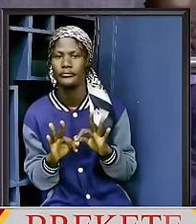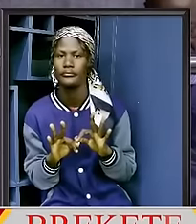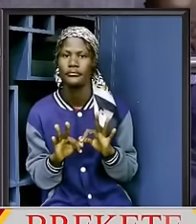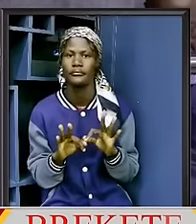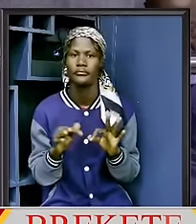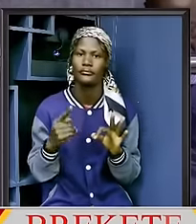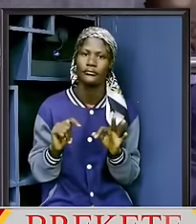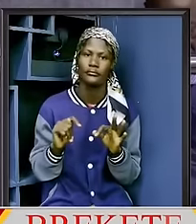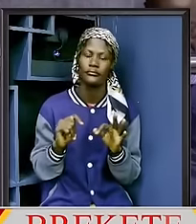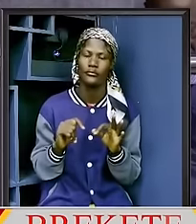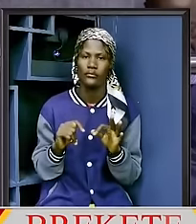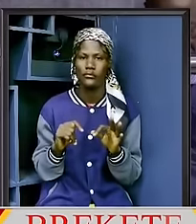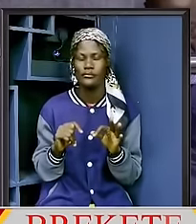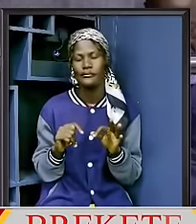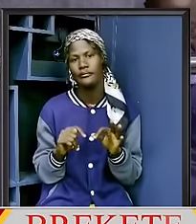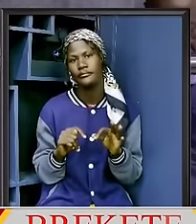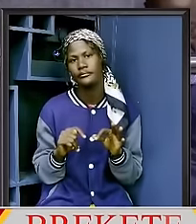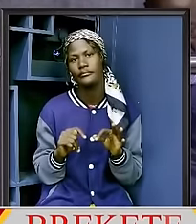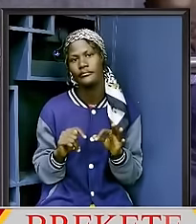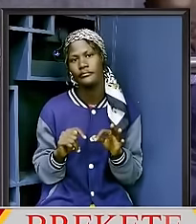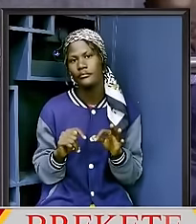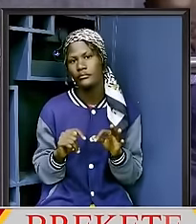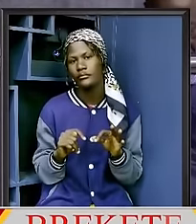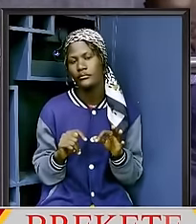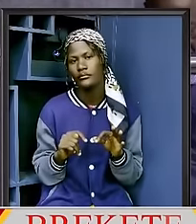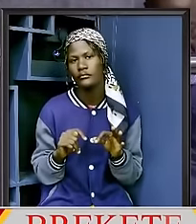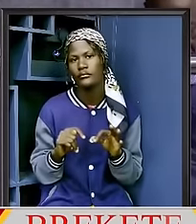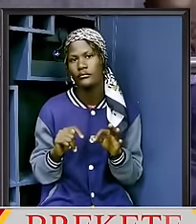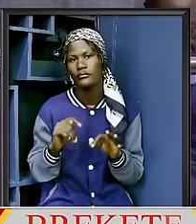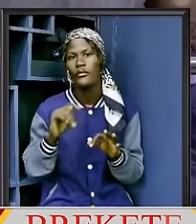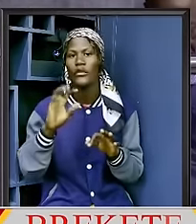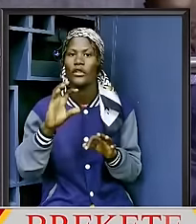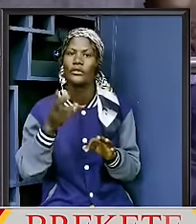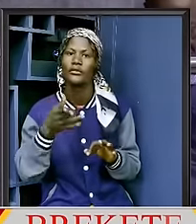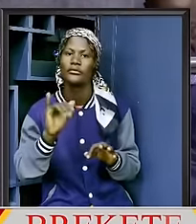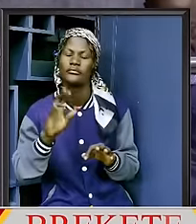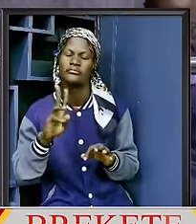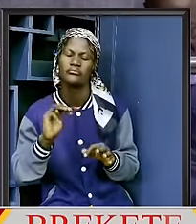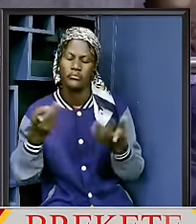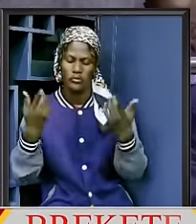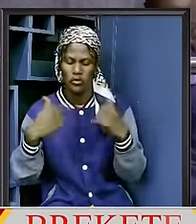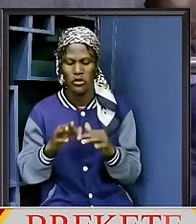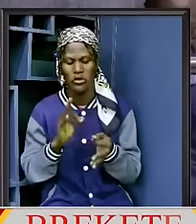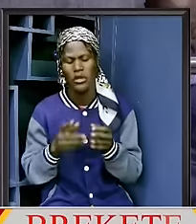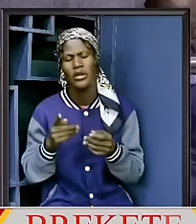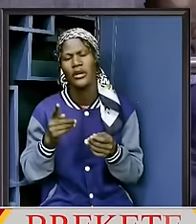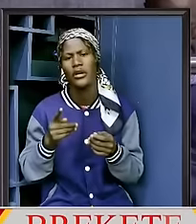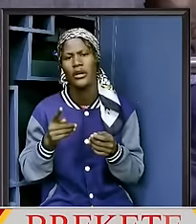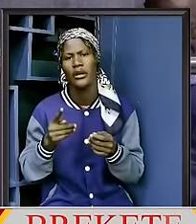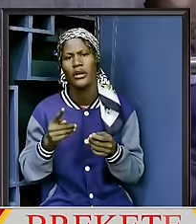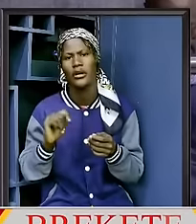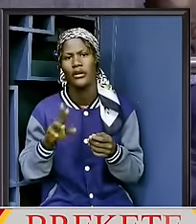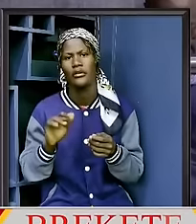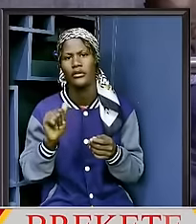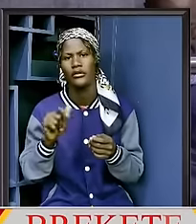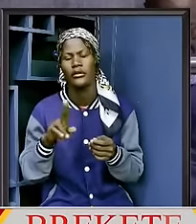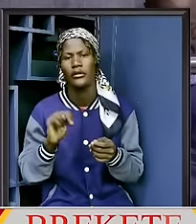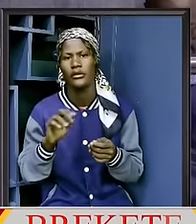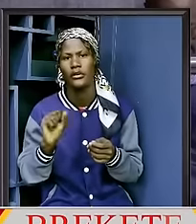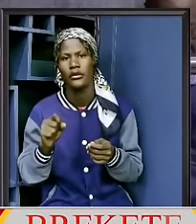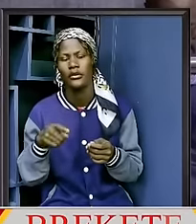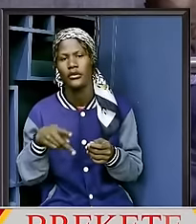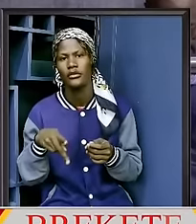The chairman said, I should be coming, even if I don't have transport. So sometimes he give me 3,000. I said, me, I don't like all these things.